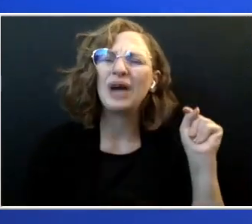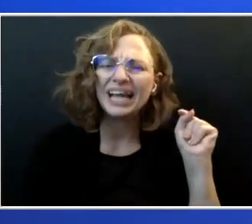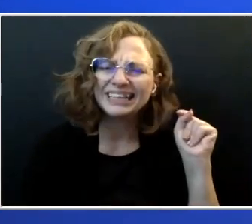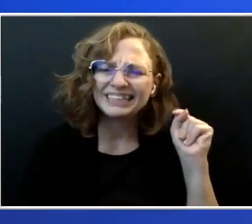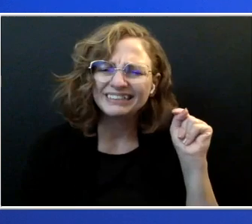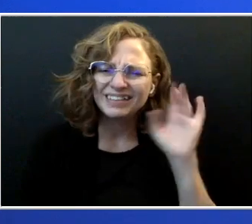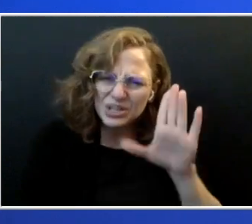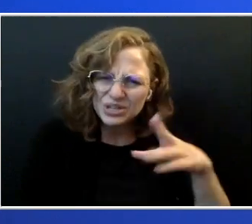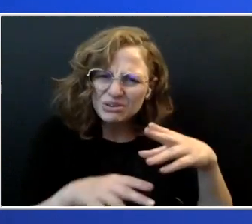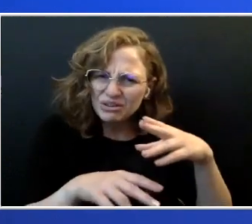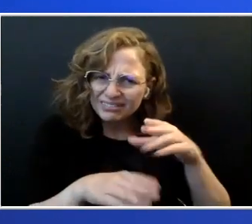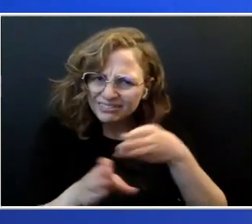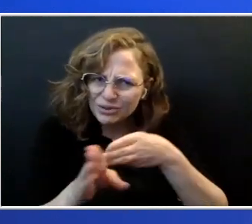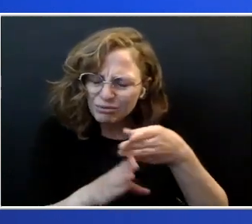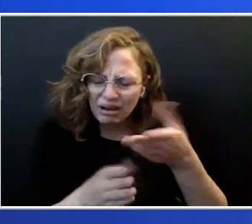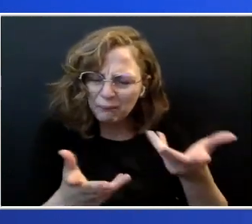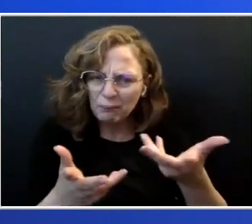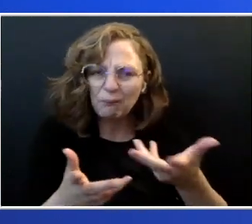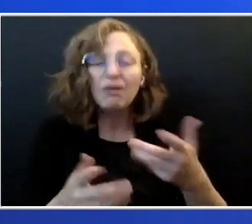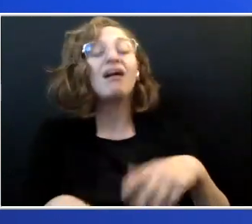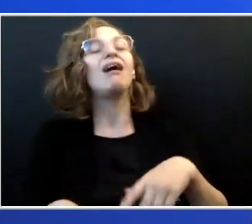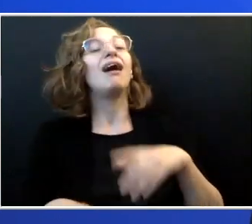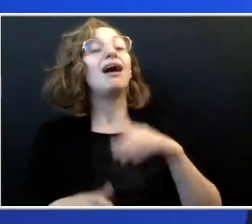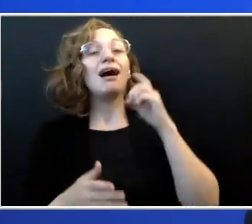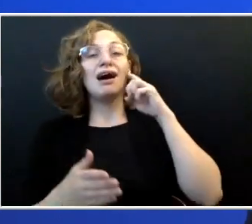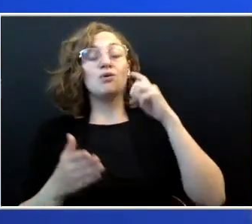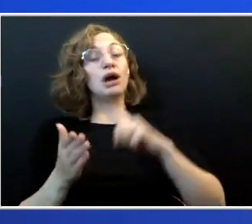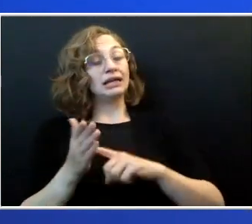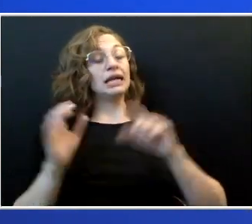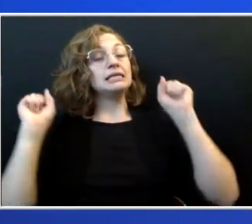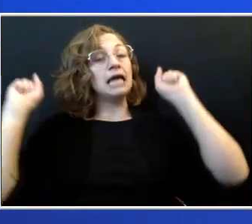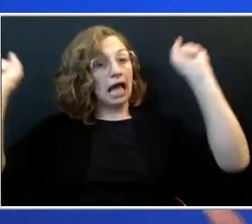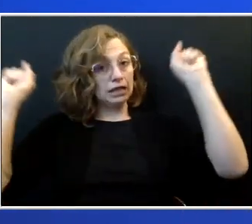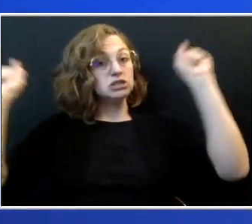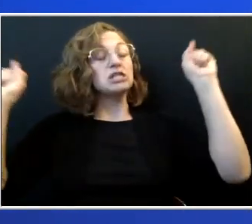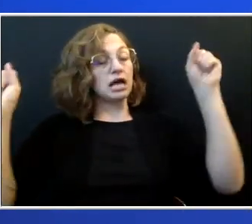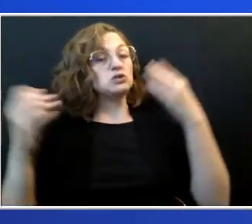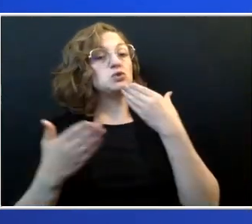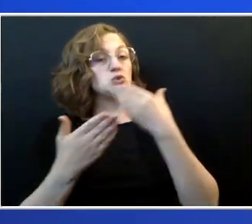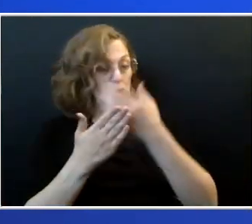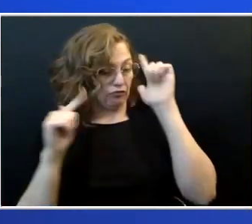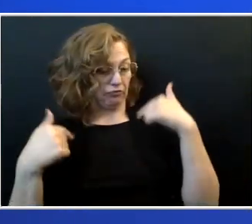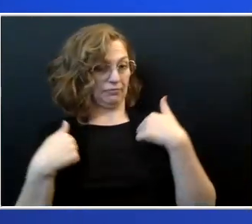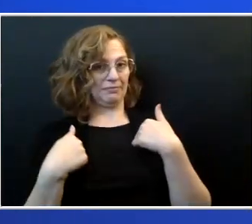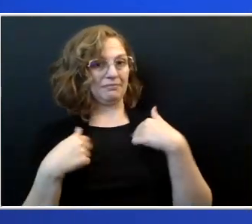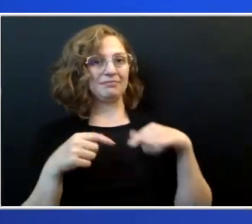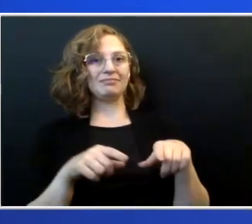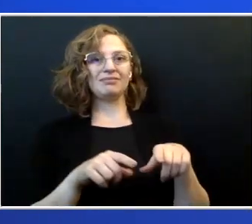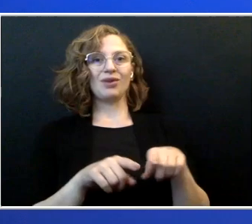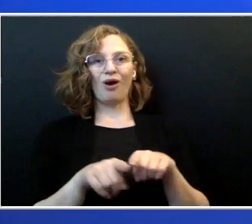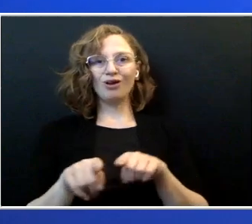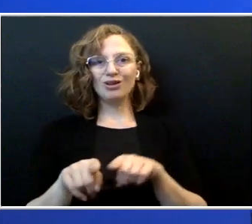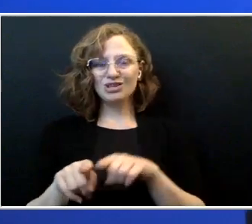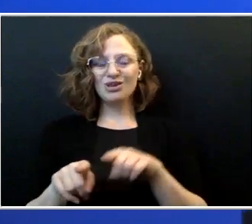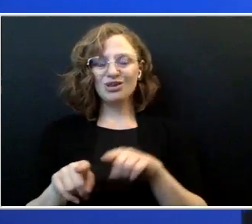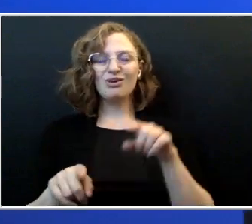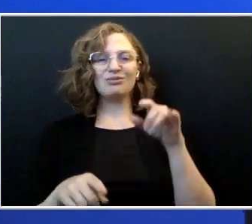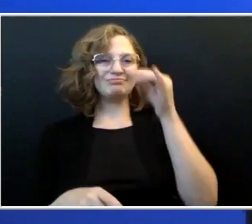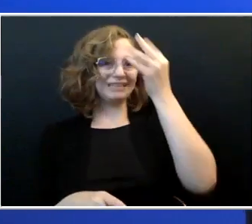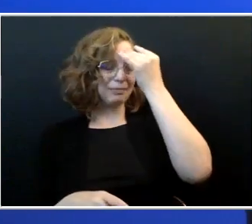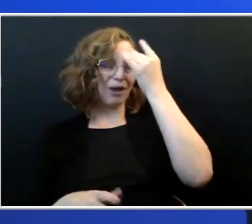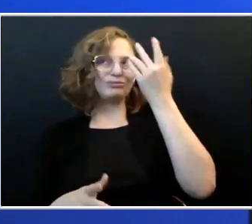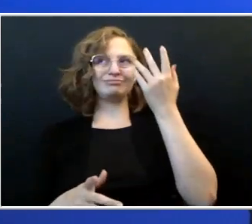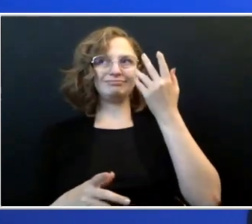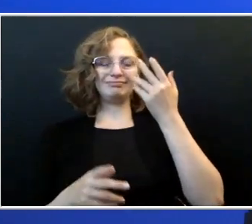while biologically exercise is really, really good for you, we also have to think about the human and the behavior and how you're comfortable. And the point you made,